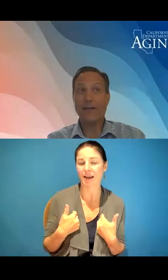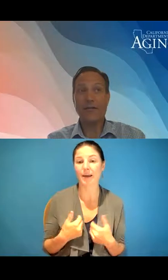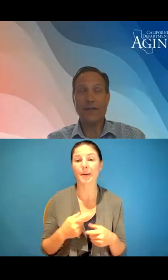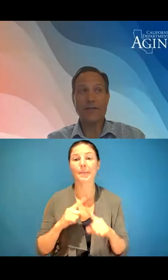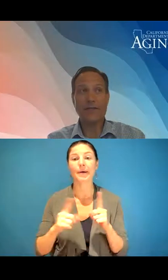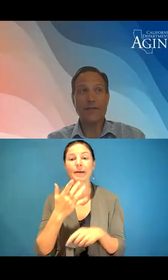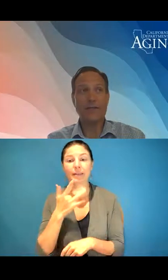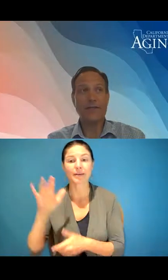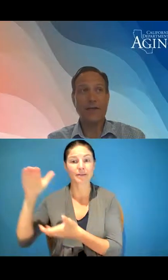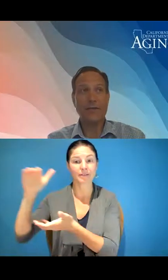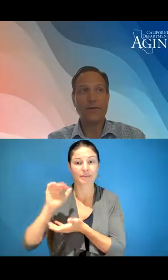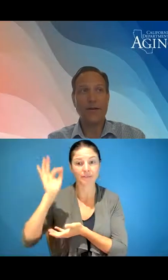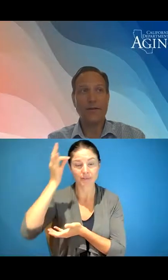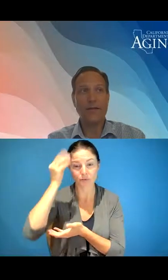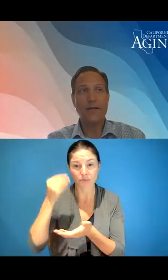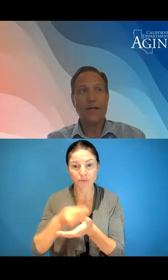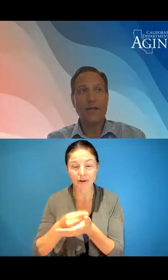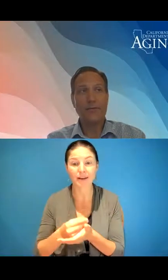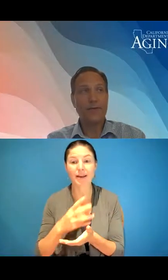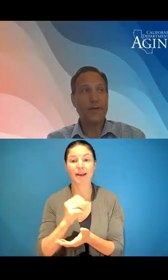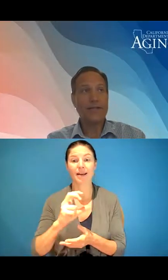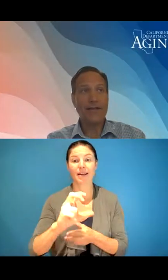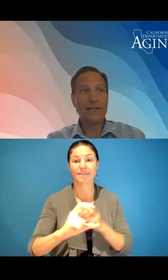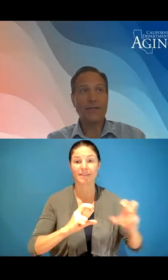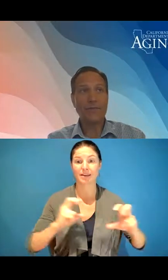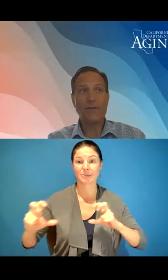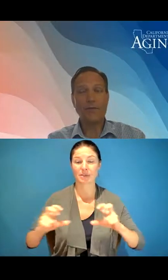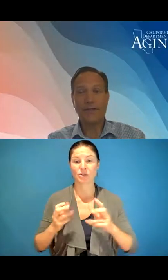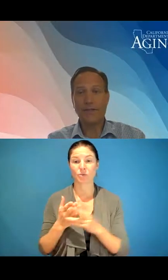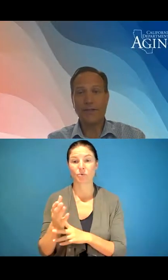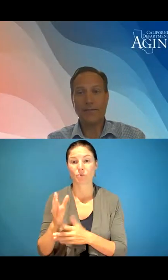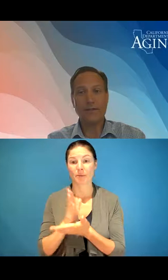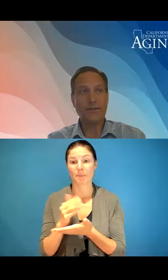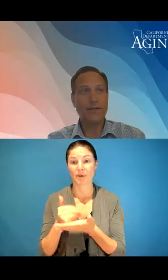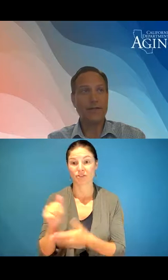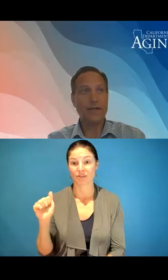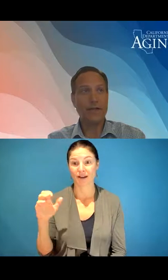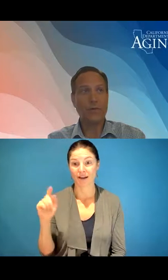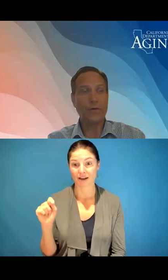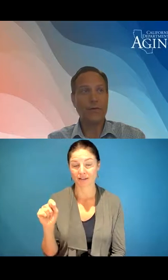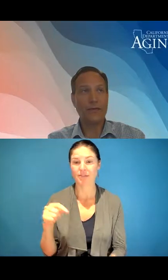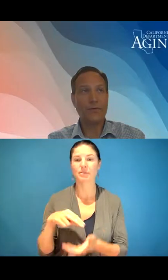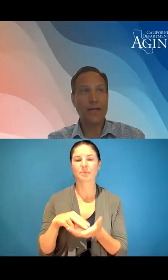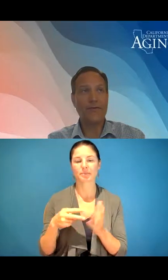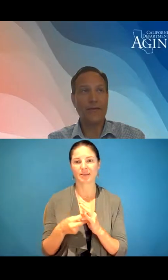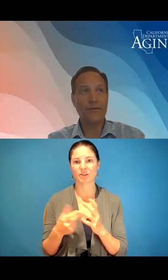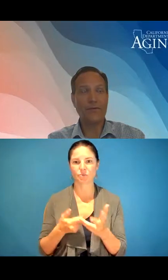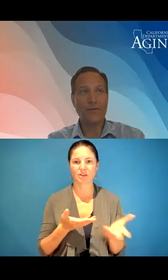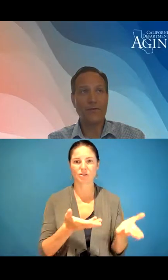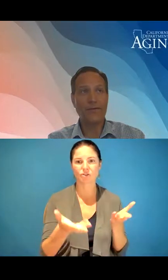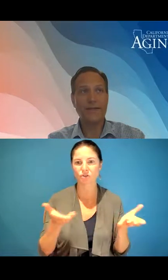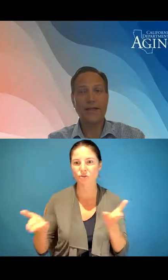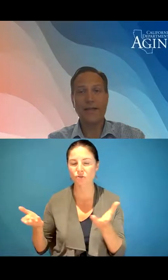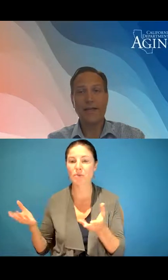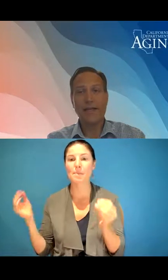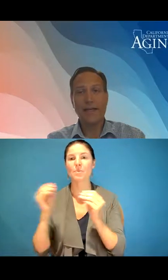investments, ongoing investments that we've gotten through the Budget Act, we will continue to be able to serve more people than we have ever